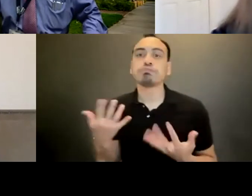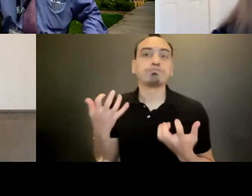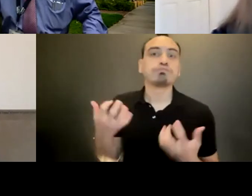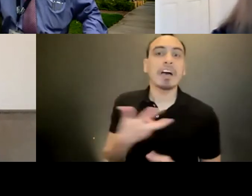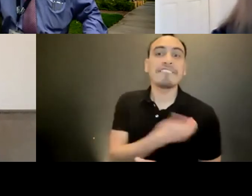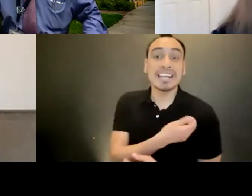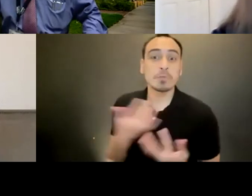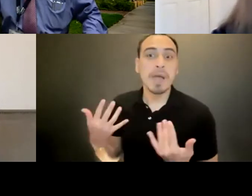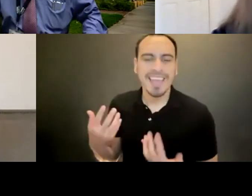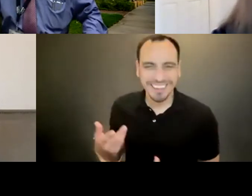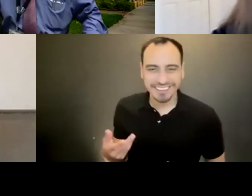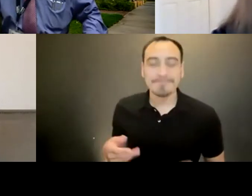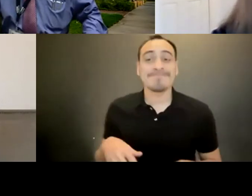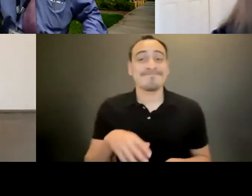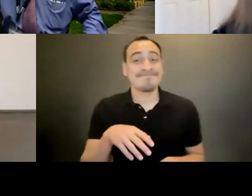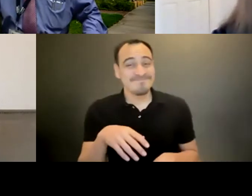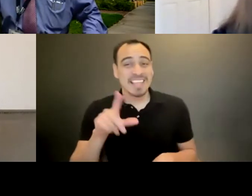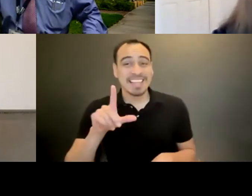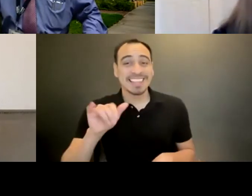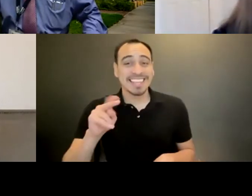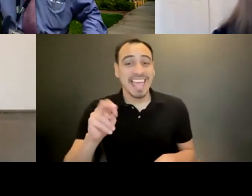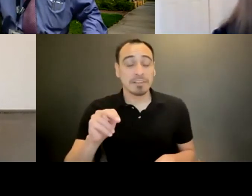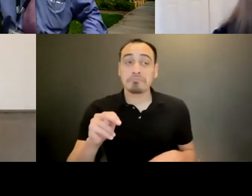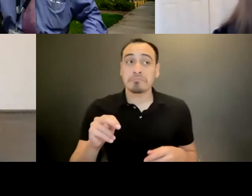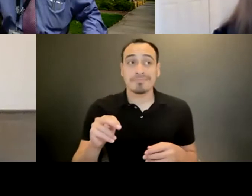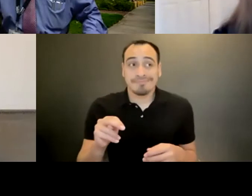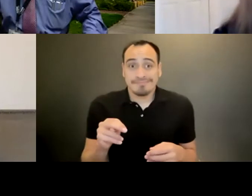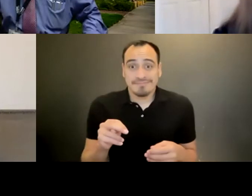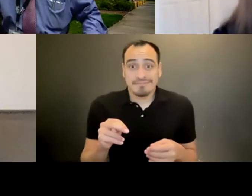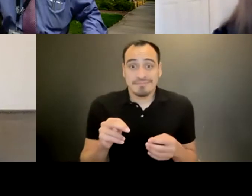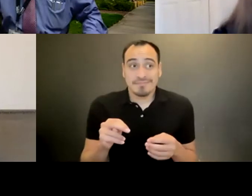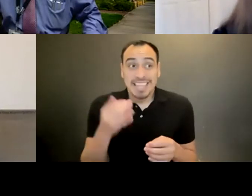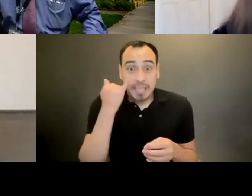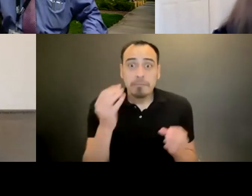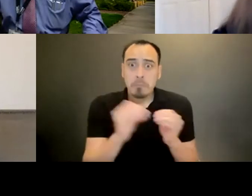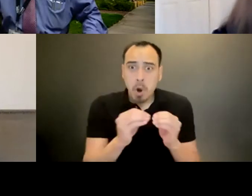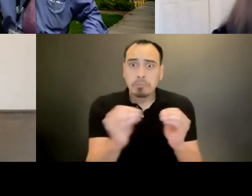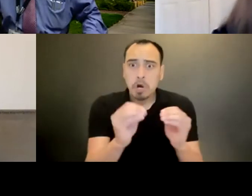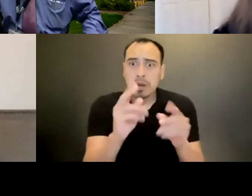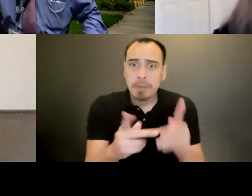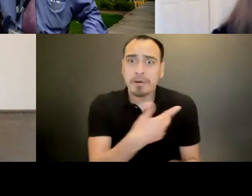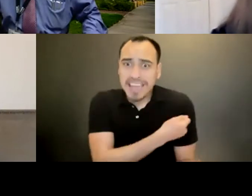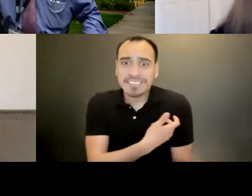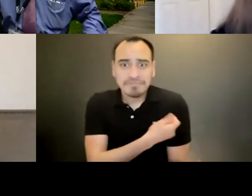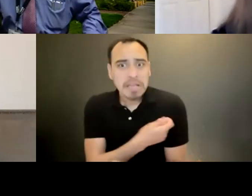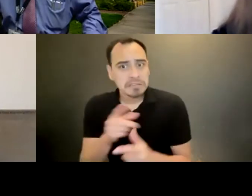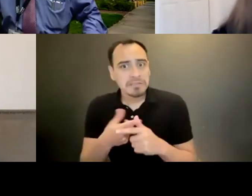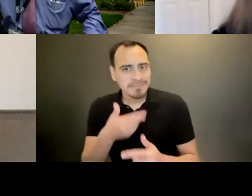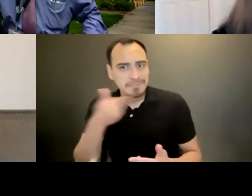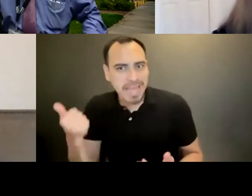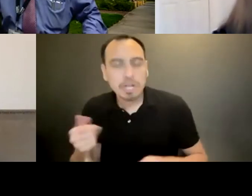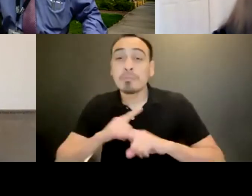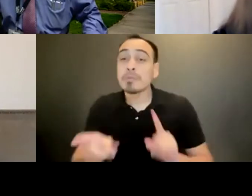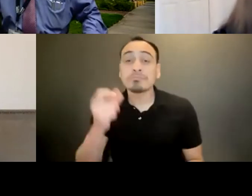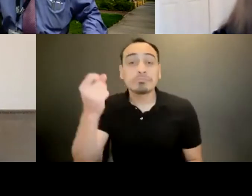To me, the more people vaccinated, the better. However, people do have a plan. Each medical provider has a plan what they're